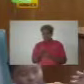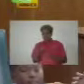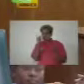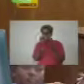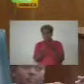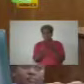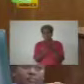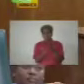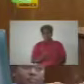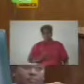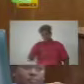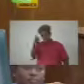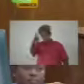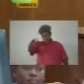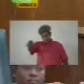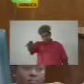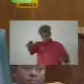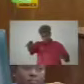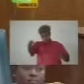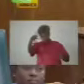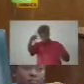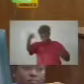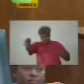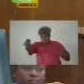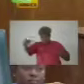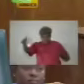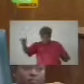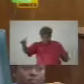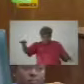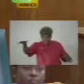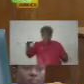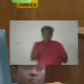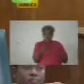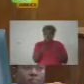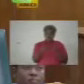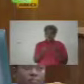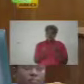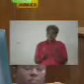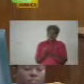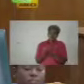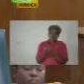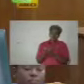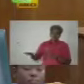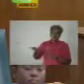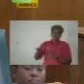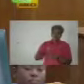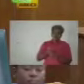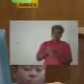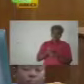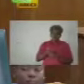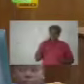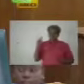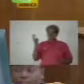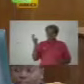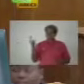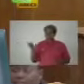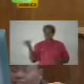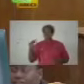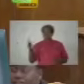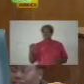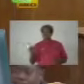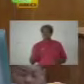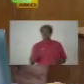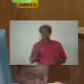impossible for entertainment zones to be an answer without the community zones. The second were the B